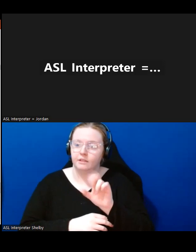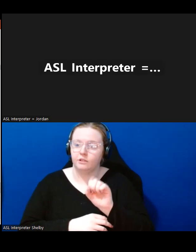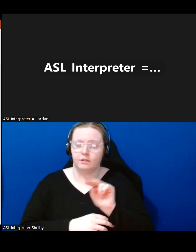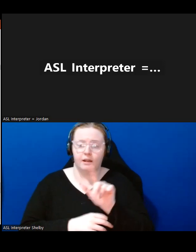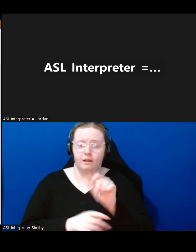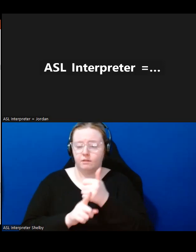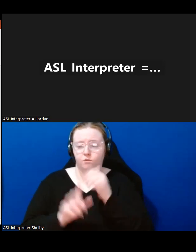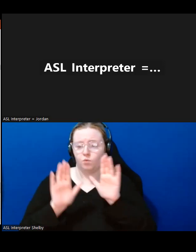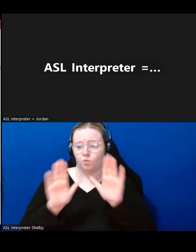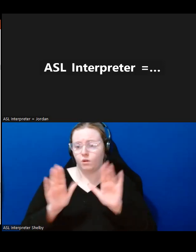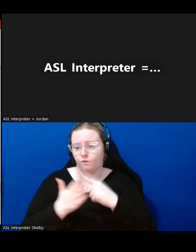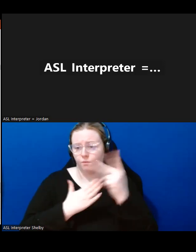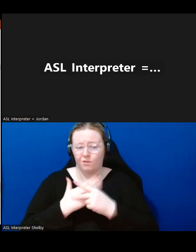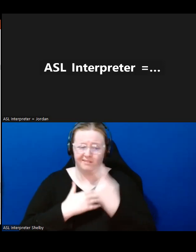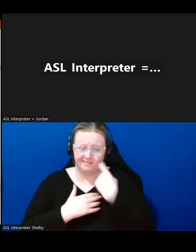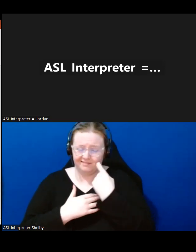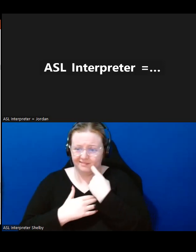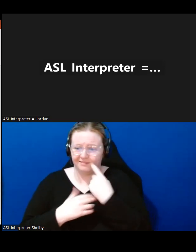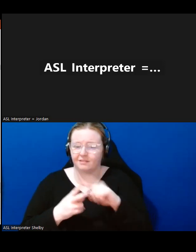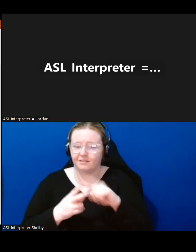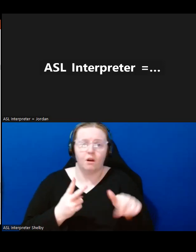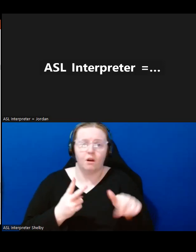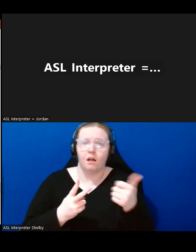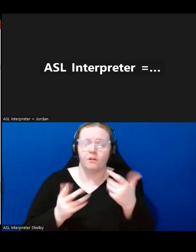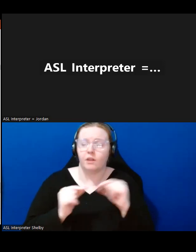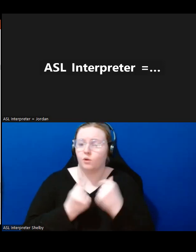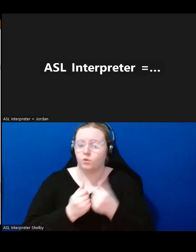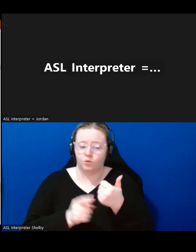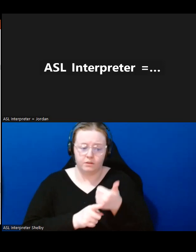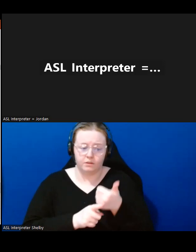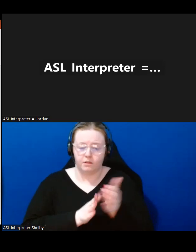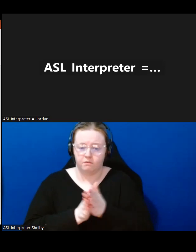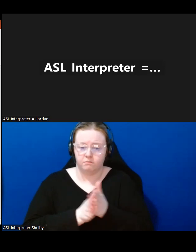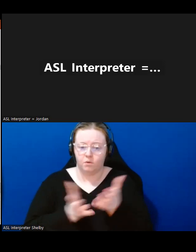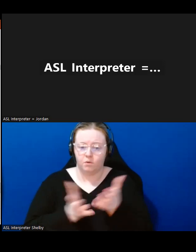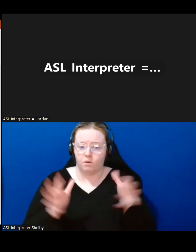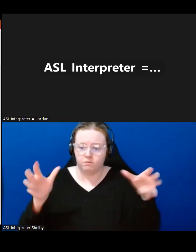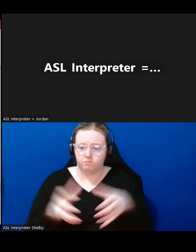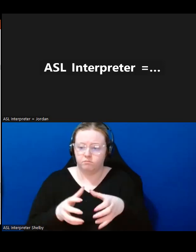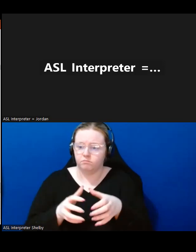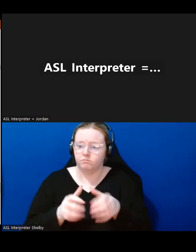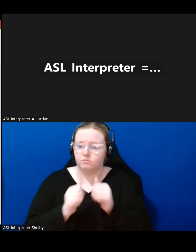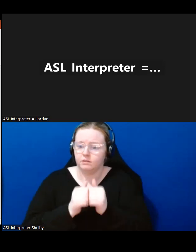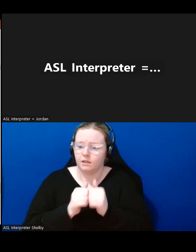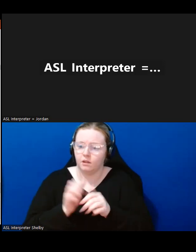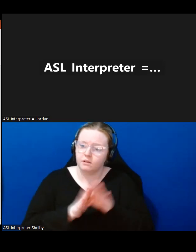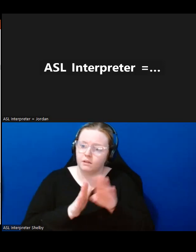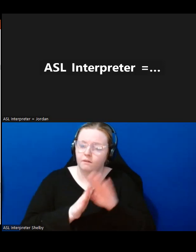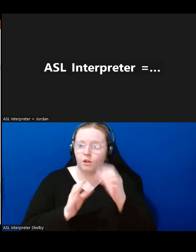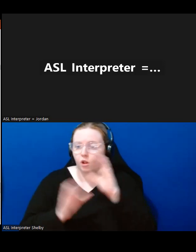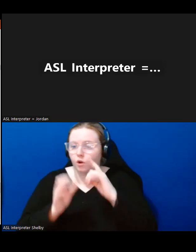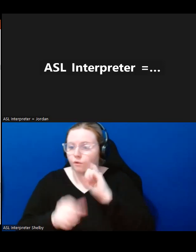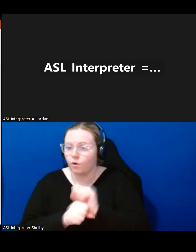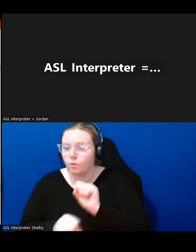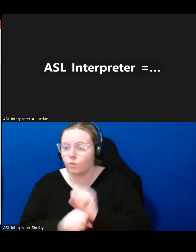while ago, and others like groups that may want to come together to develop job opportunities or